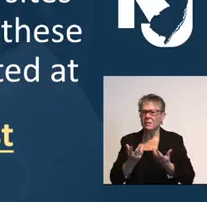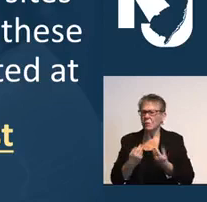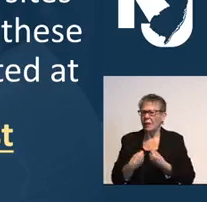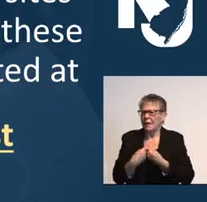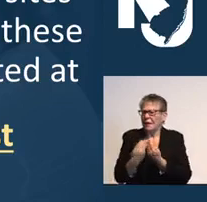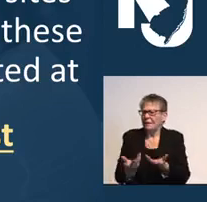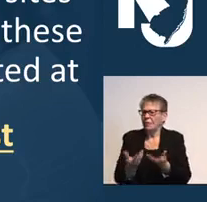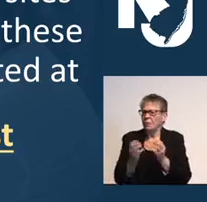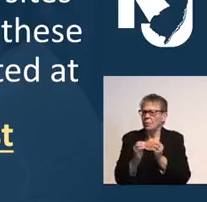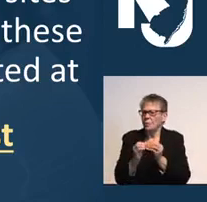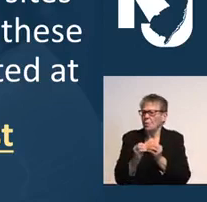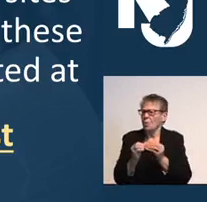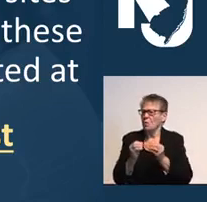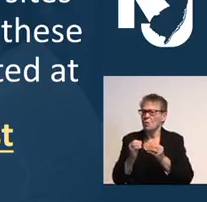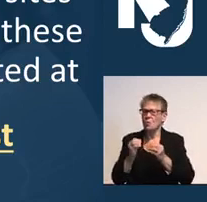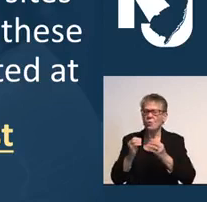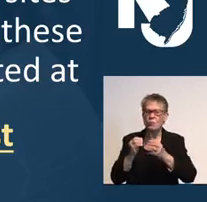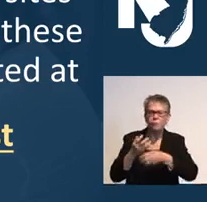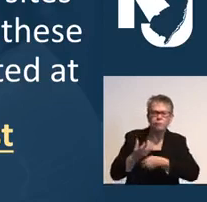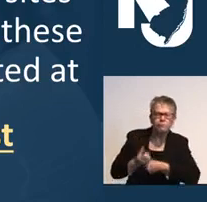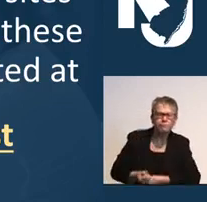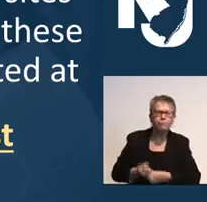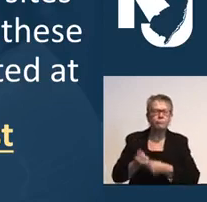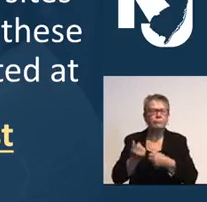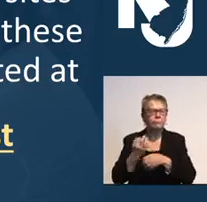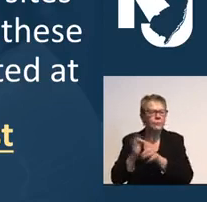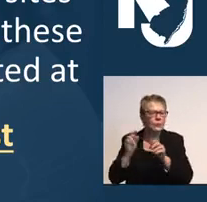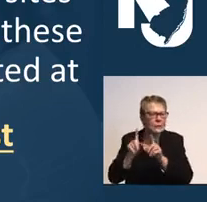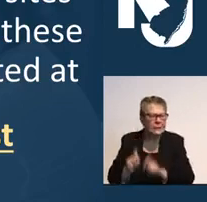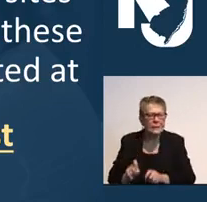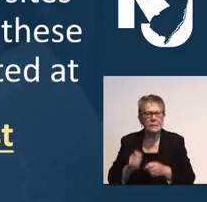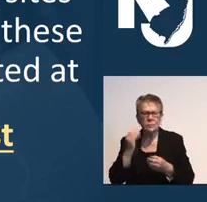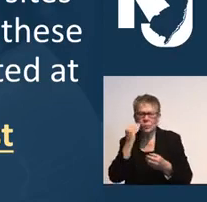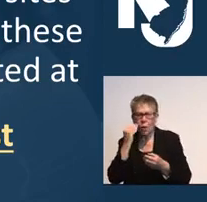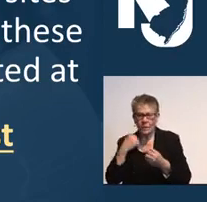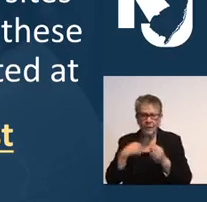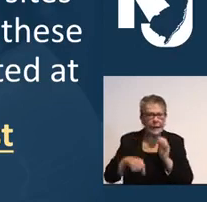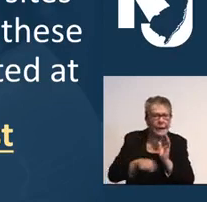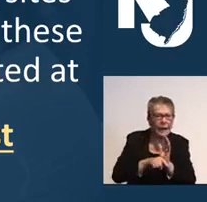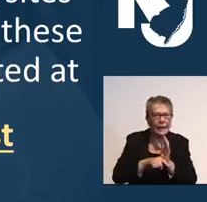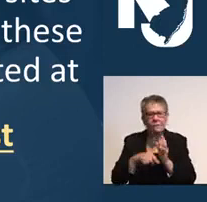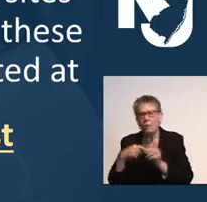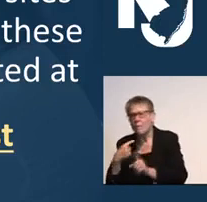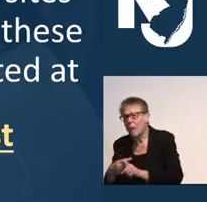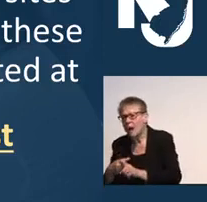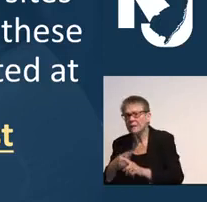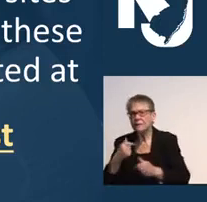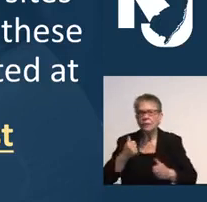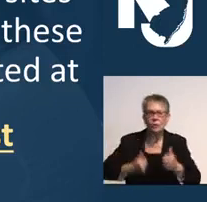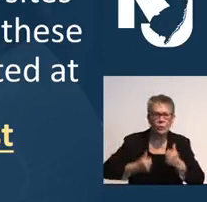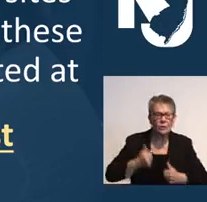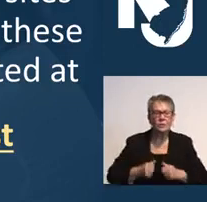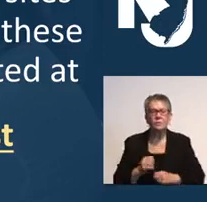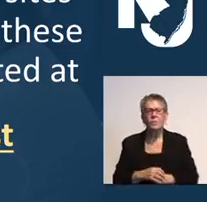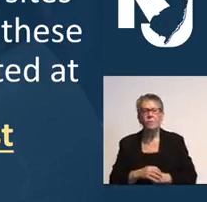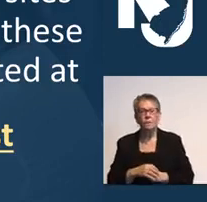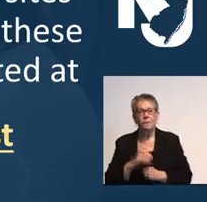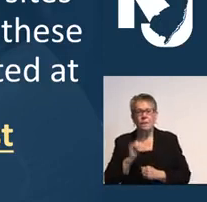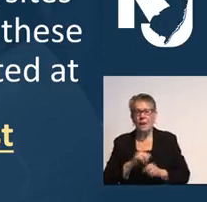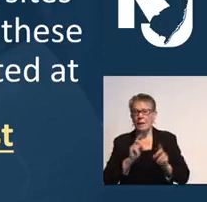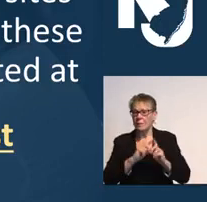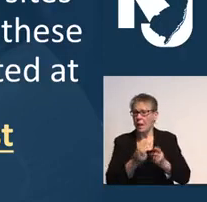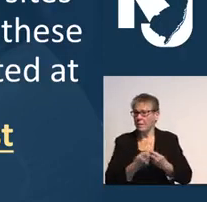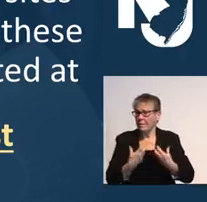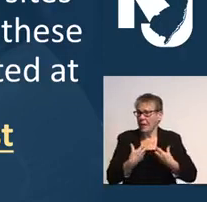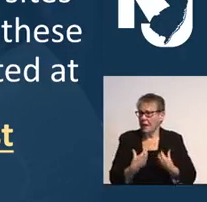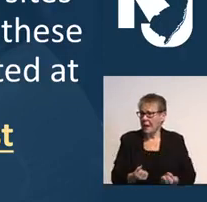safely. All you have to do in this case is to go to the Department of Health's website and NJ.gov/health, as you can see